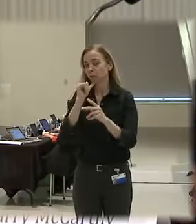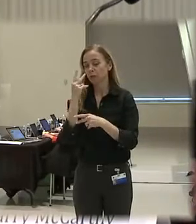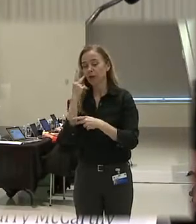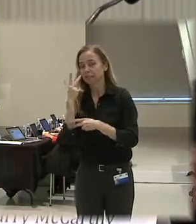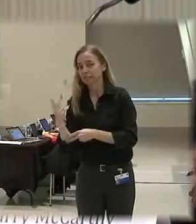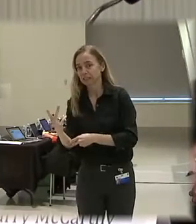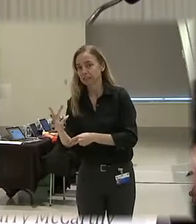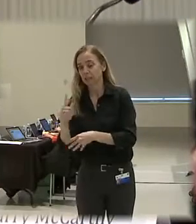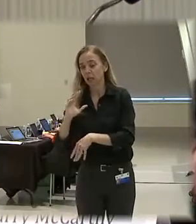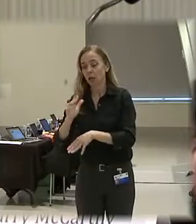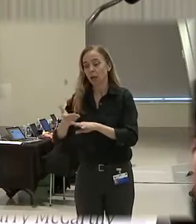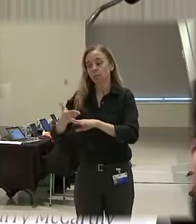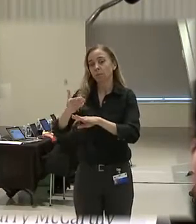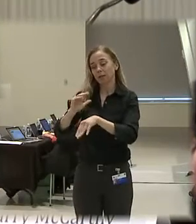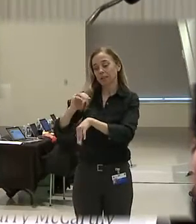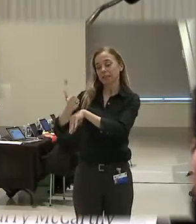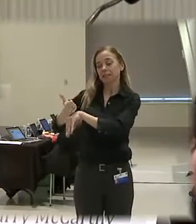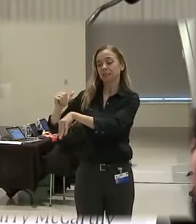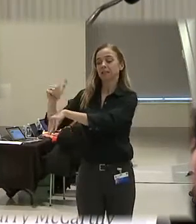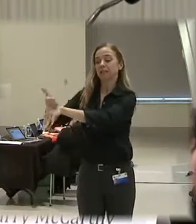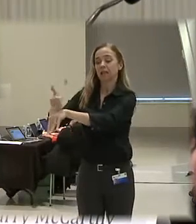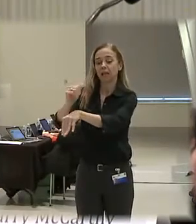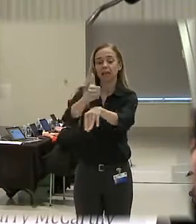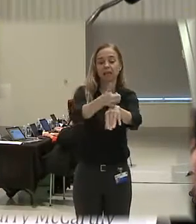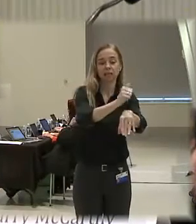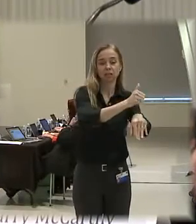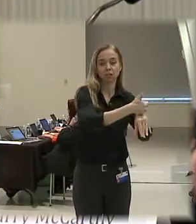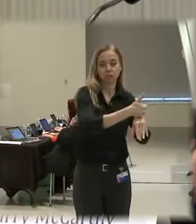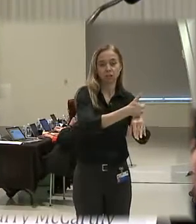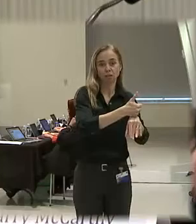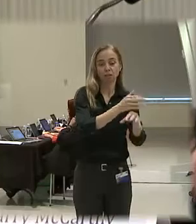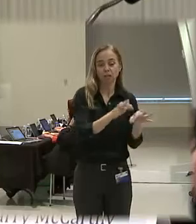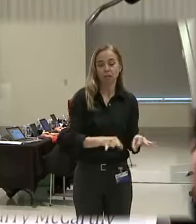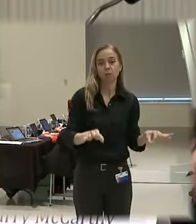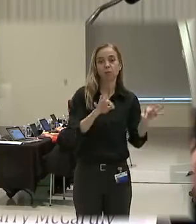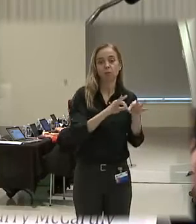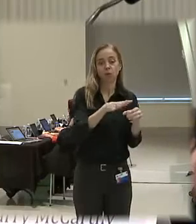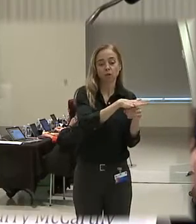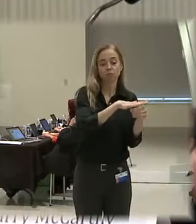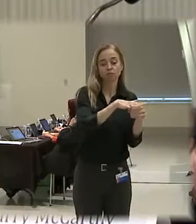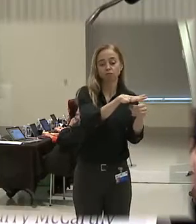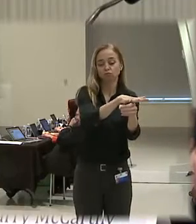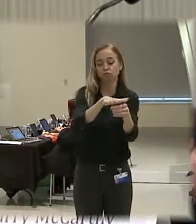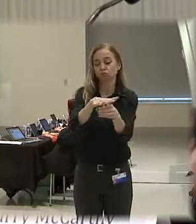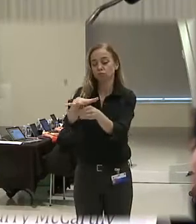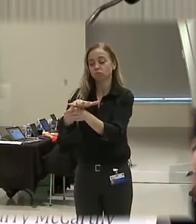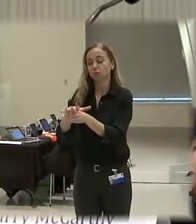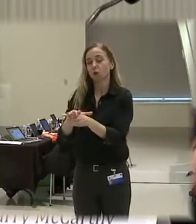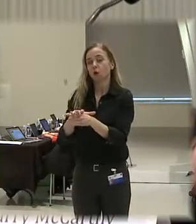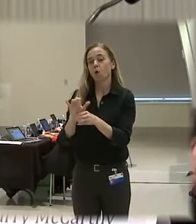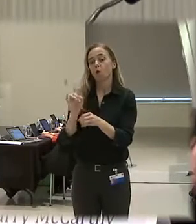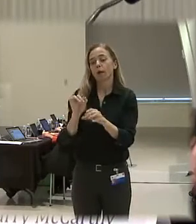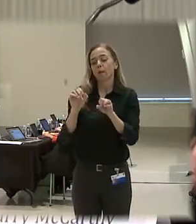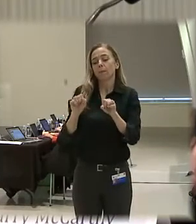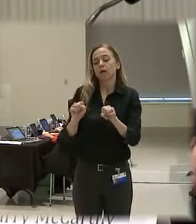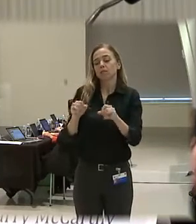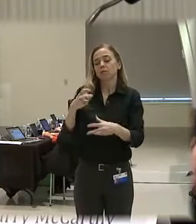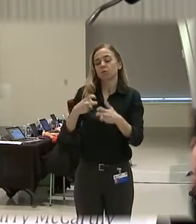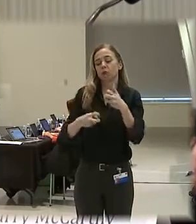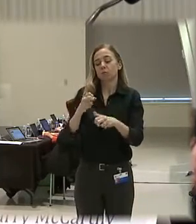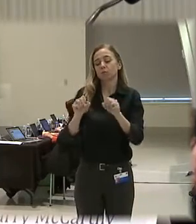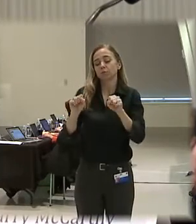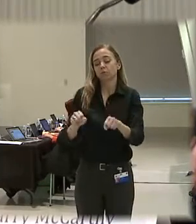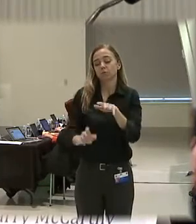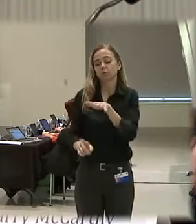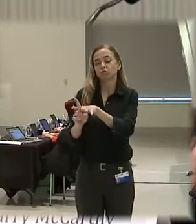were pre-staged around the city at critical infrastructures, locations in which potential problems could occur, but